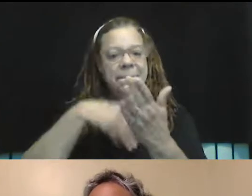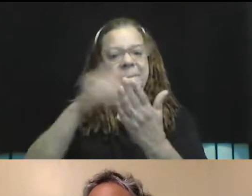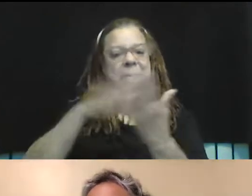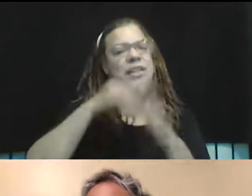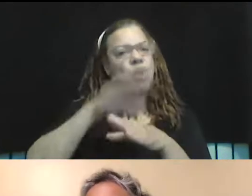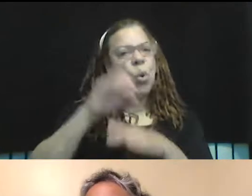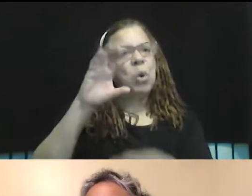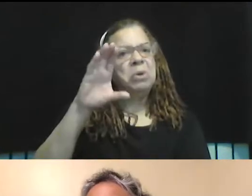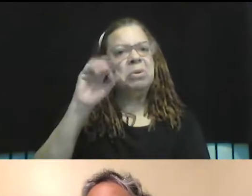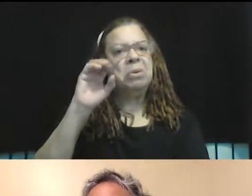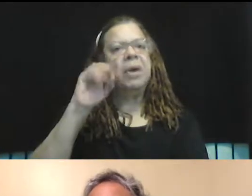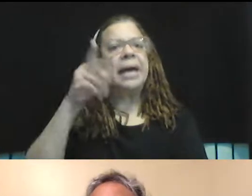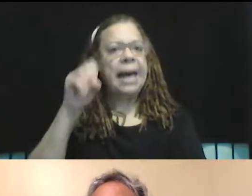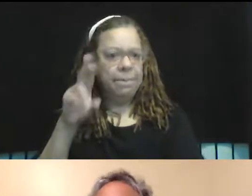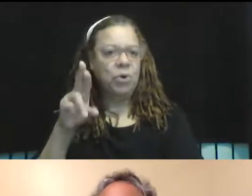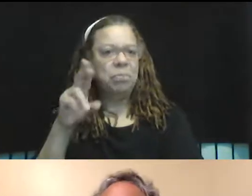been Wow. thinking about doing that too.